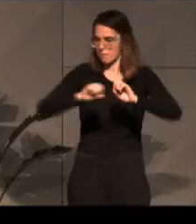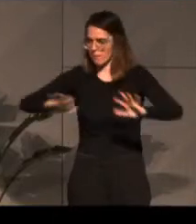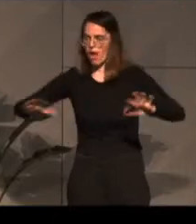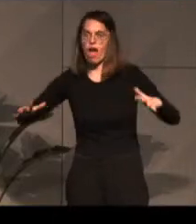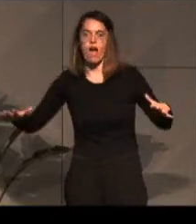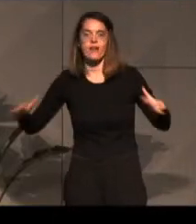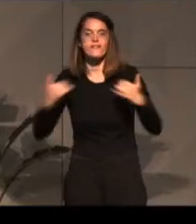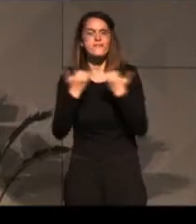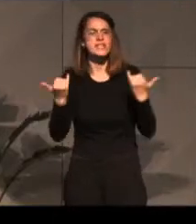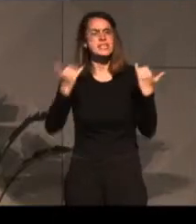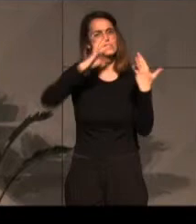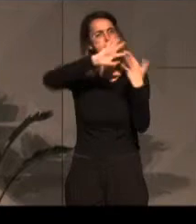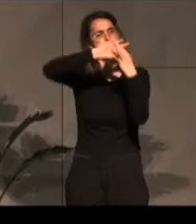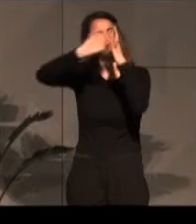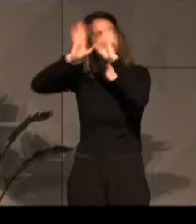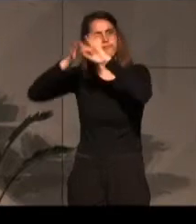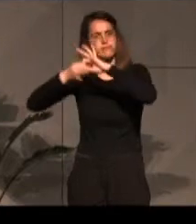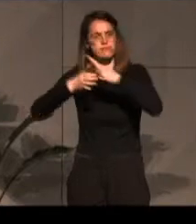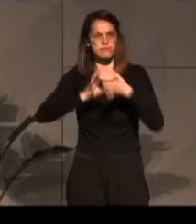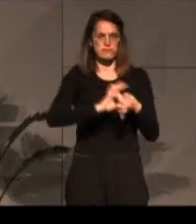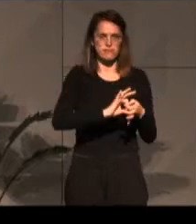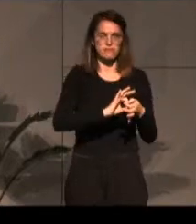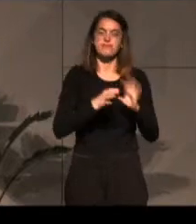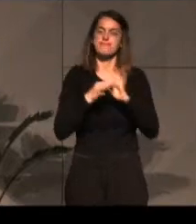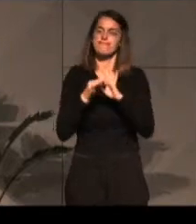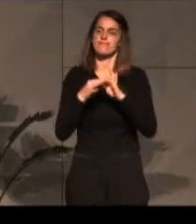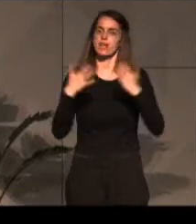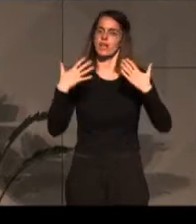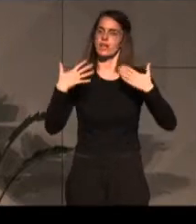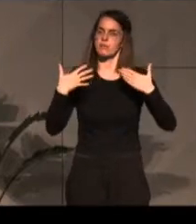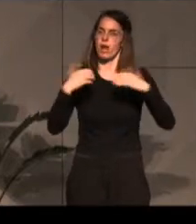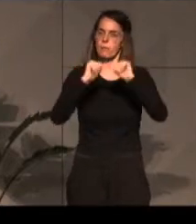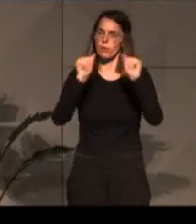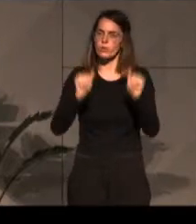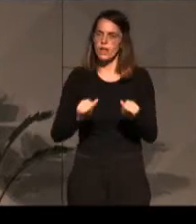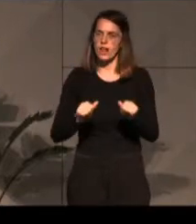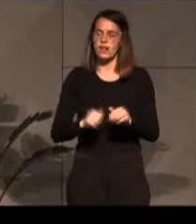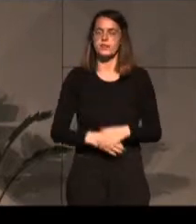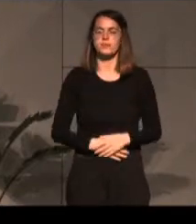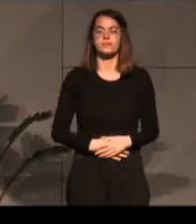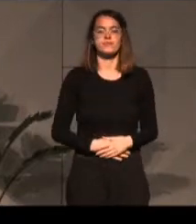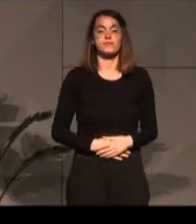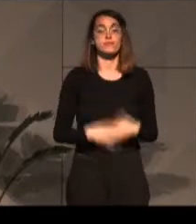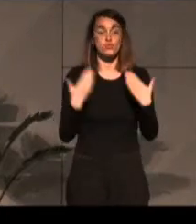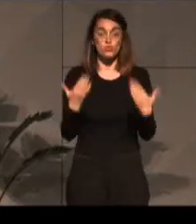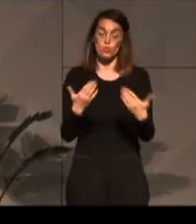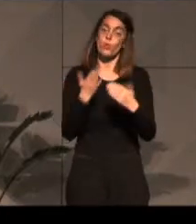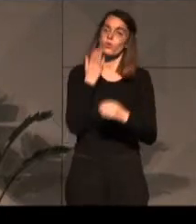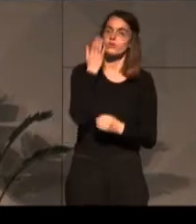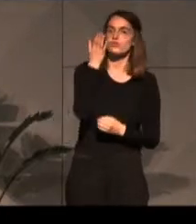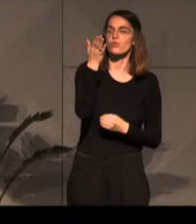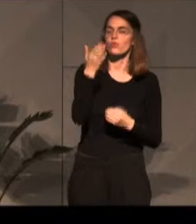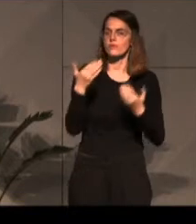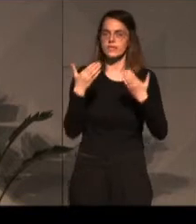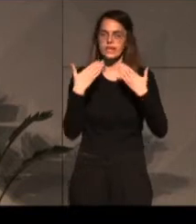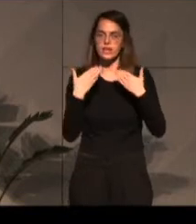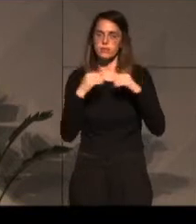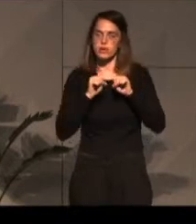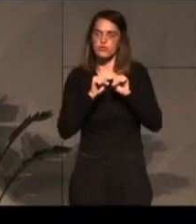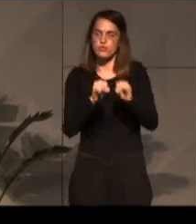the ecosystems, and to show these in climate models in order for